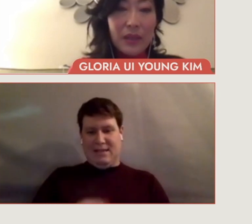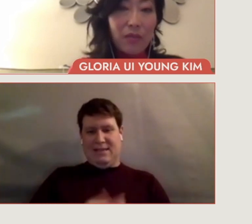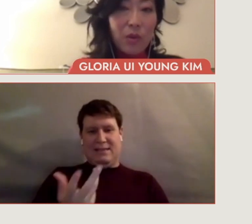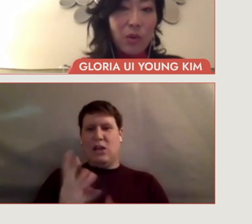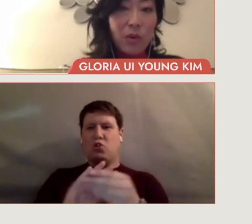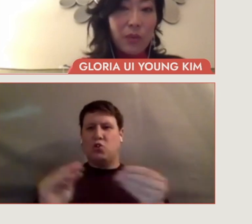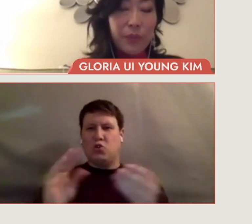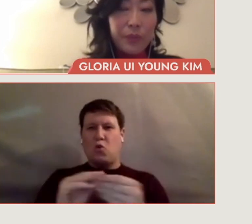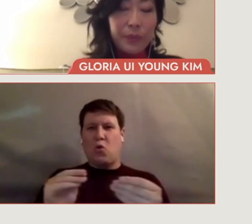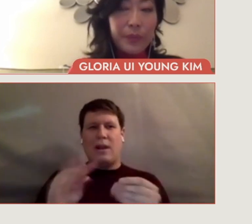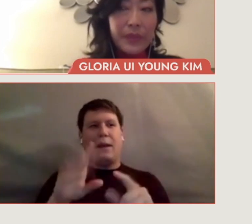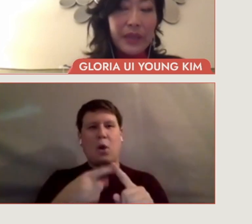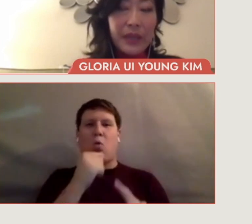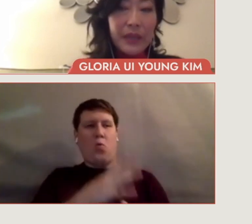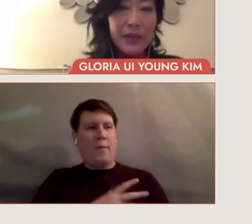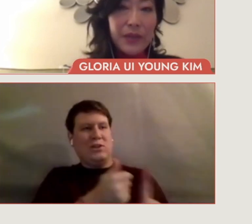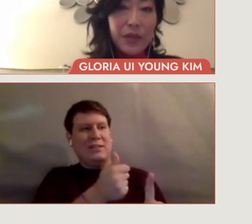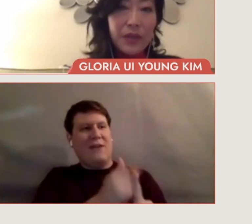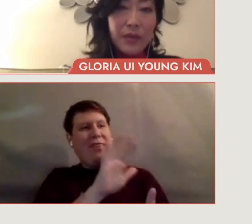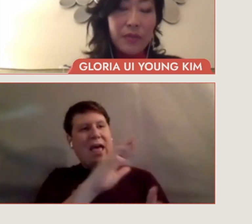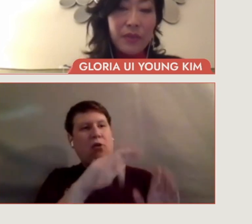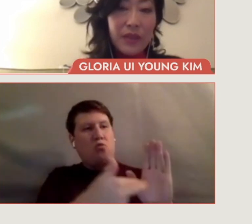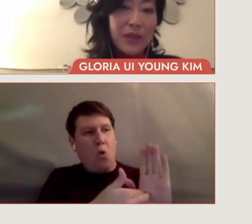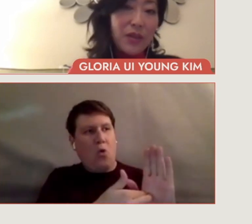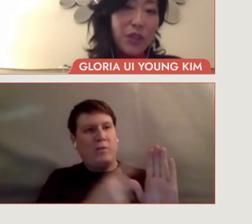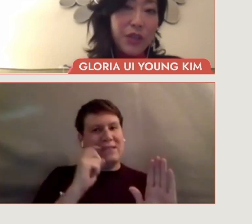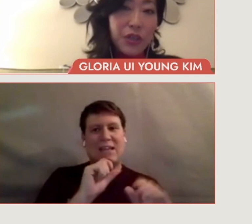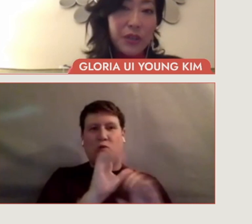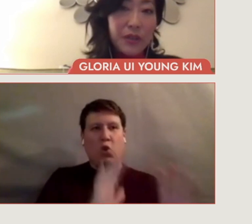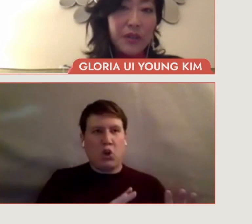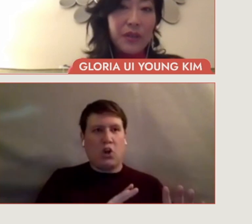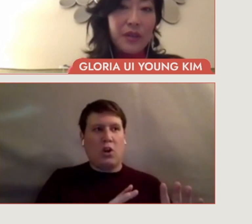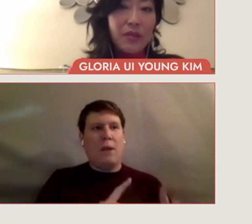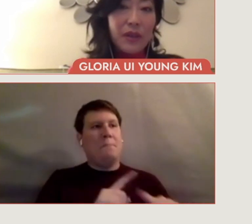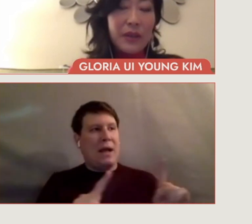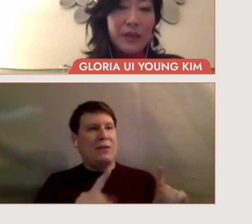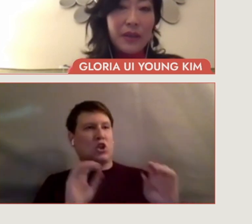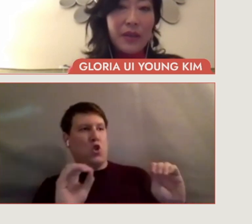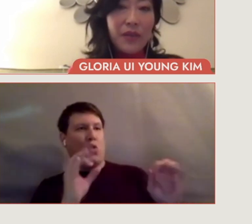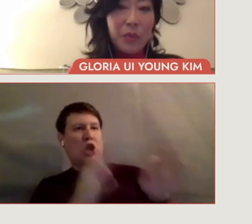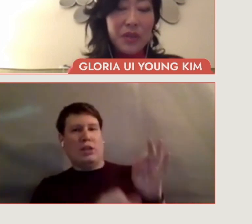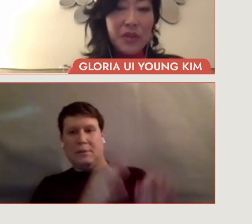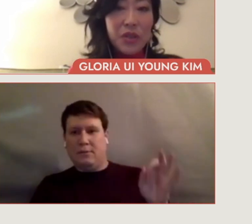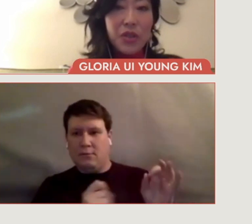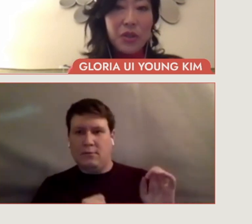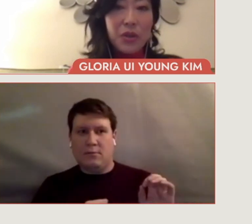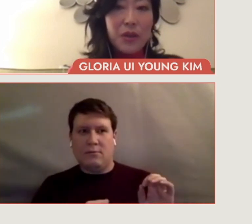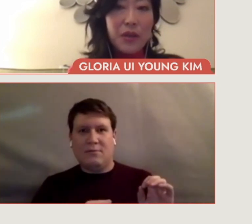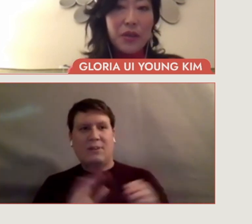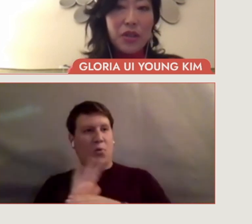in that role and is not judged, right? That the film doesn't judge